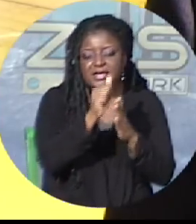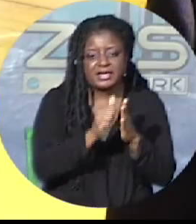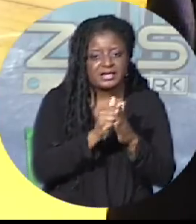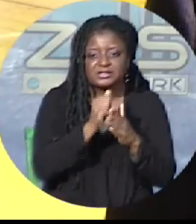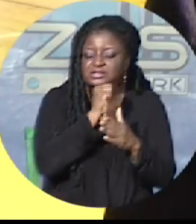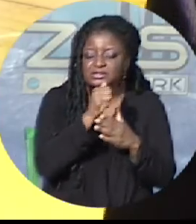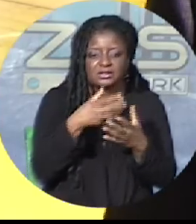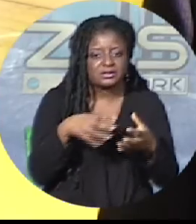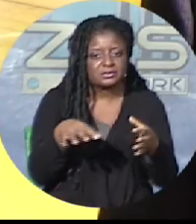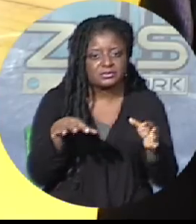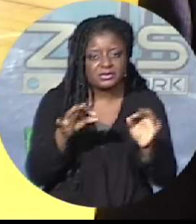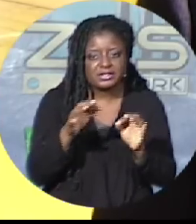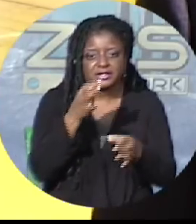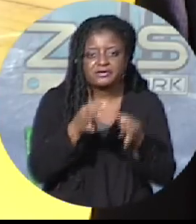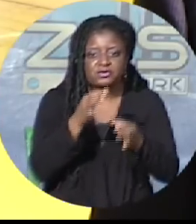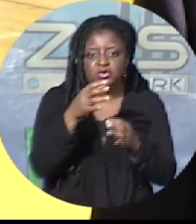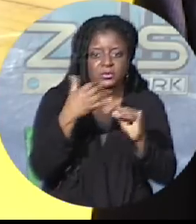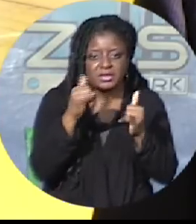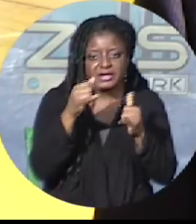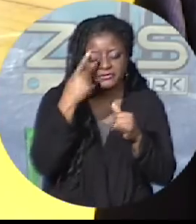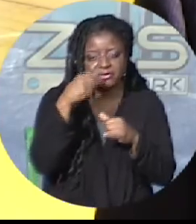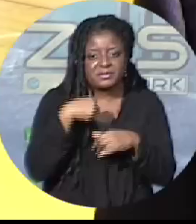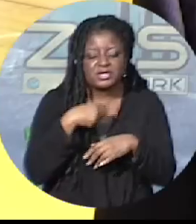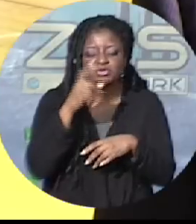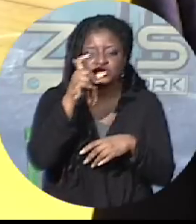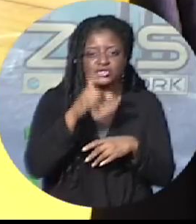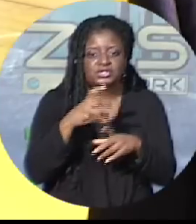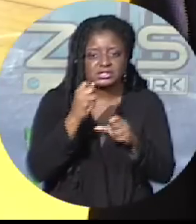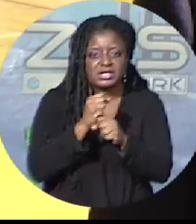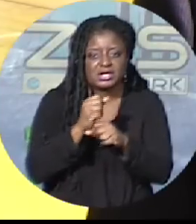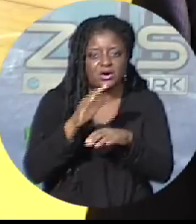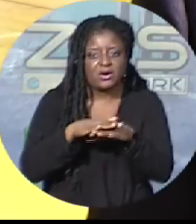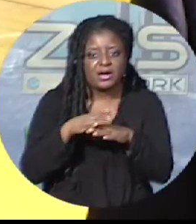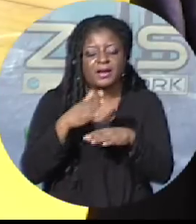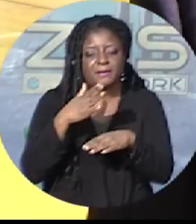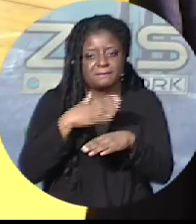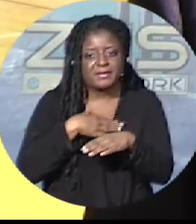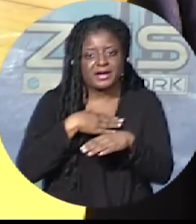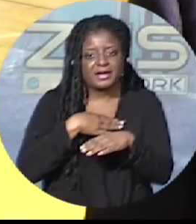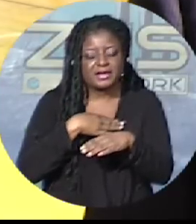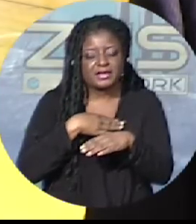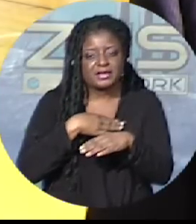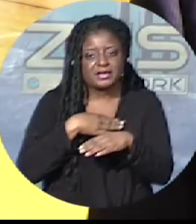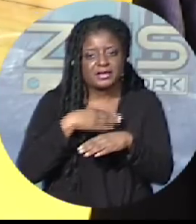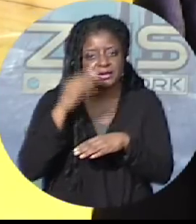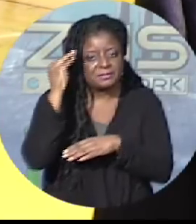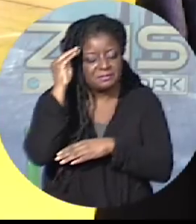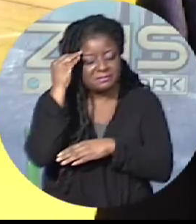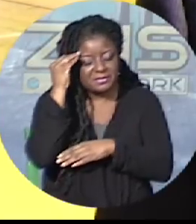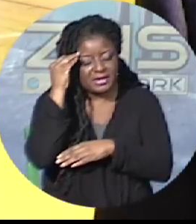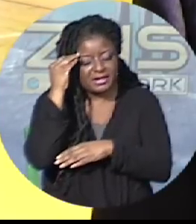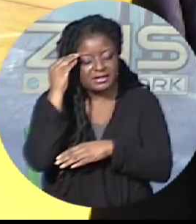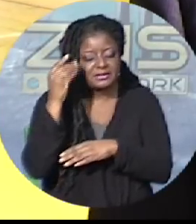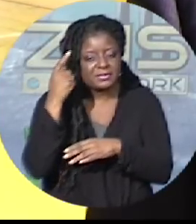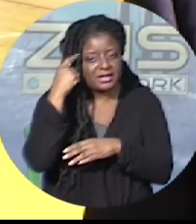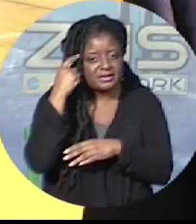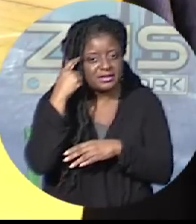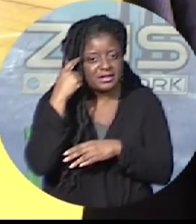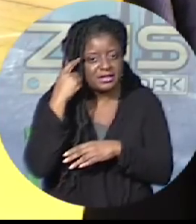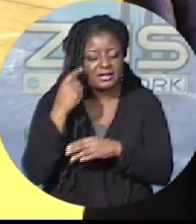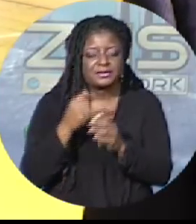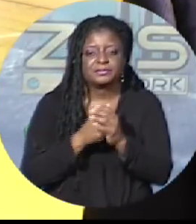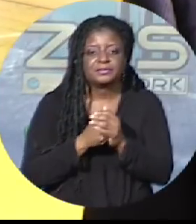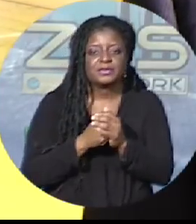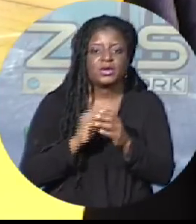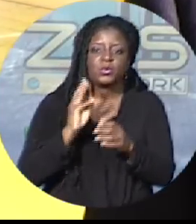know. If you're playing for me, you should take on my demeanor. And all of my teams in the past, you know, take on my demeanor. We never say die,